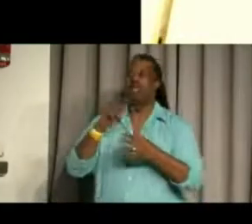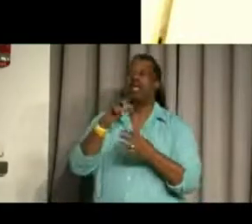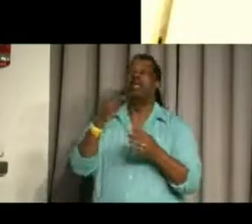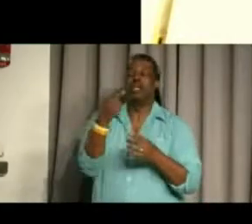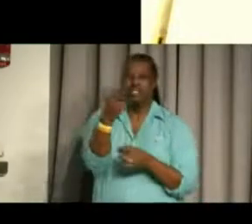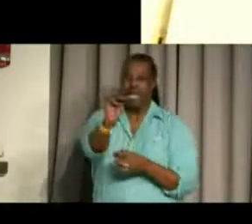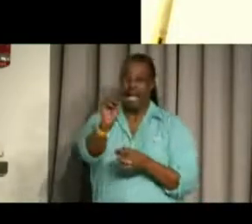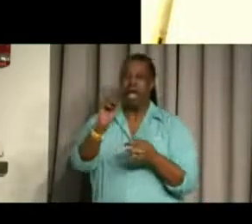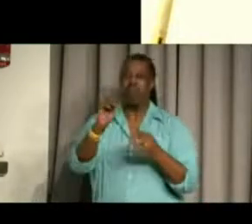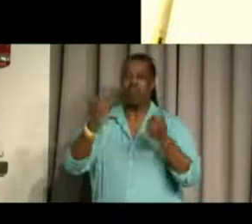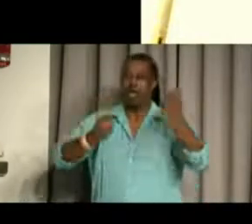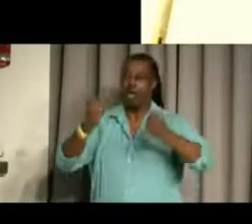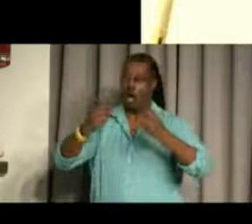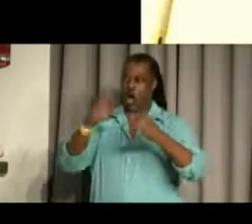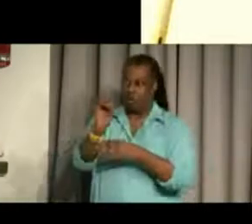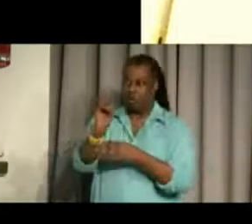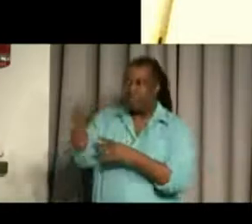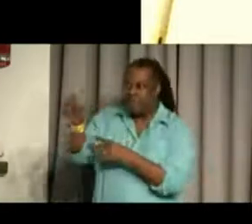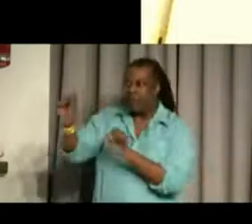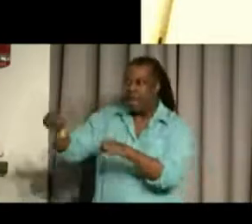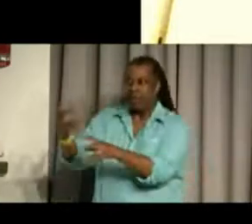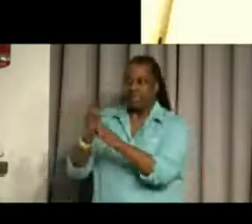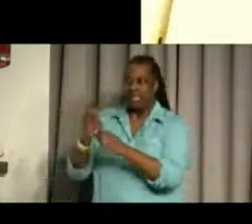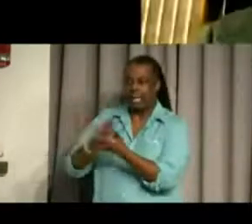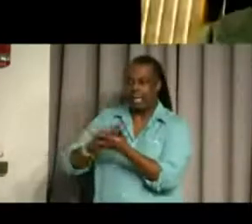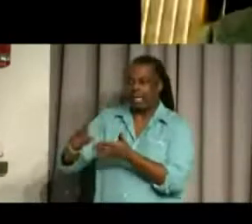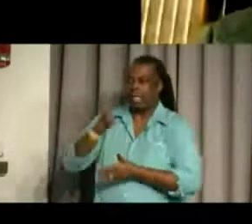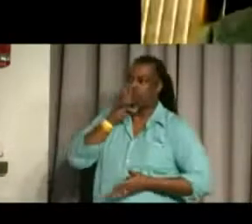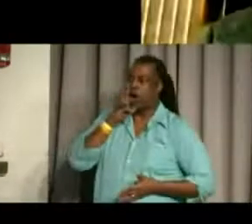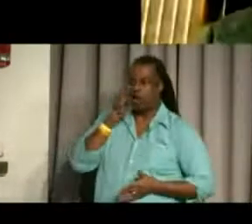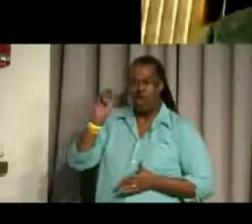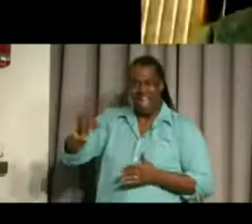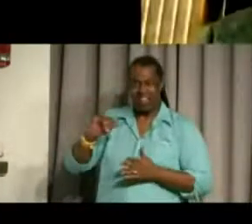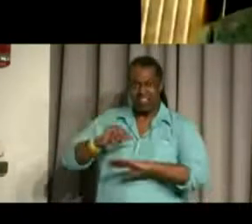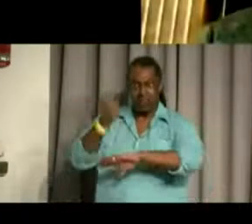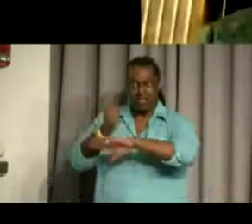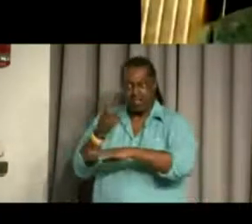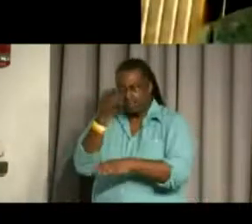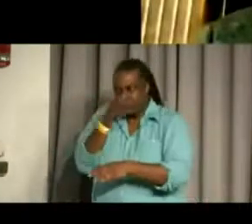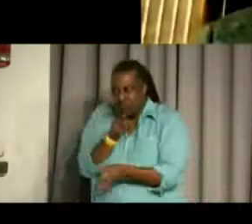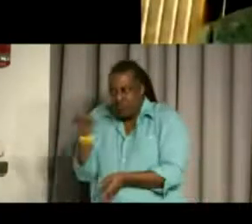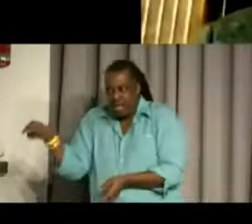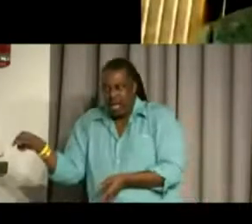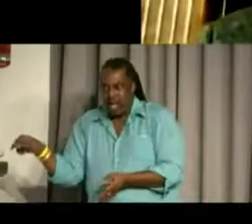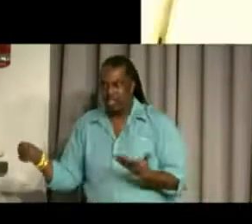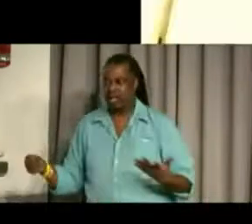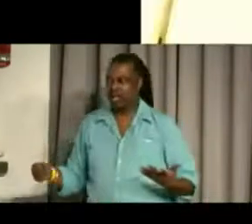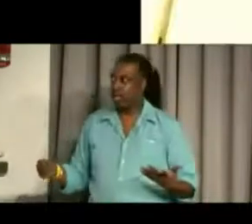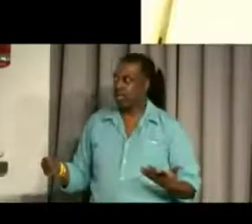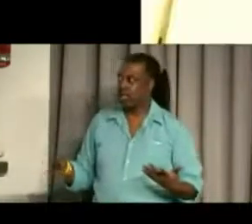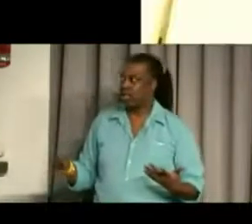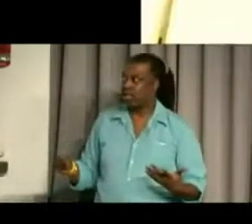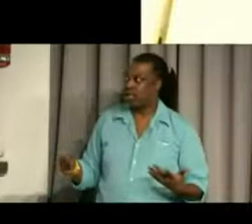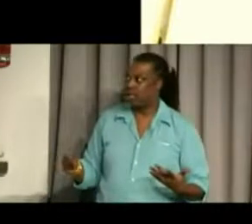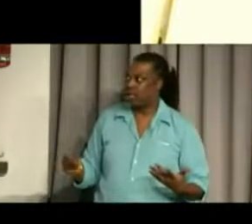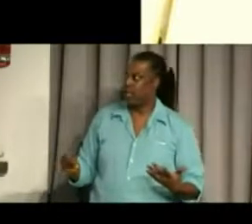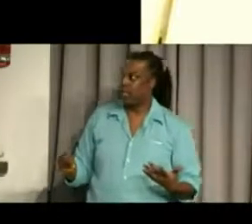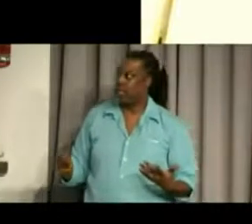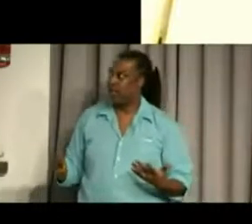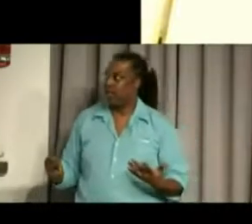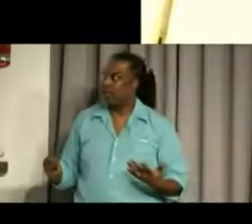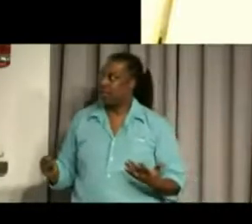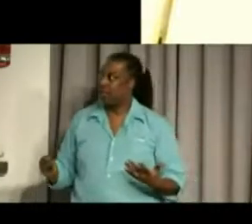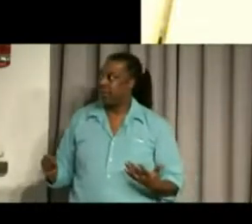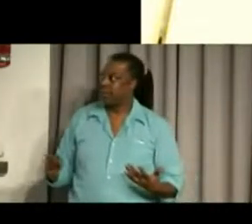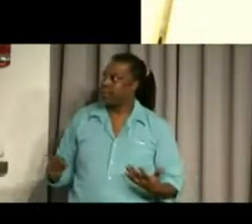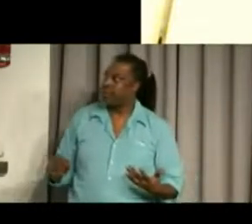to get clean water so they can continue to manufacture parts. because their parts were rusting on Flint